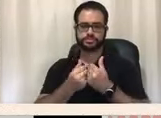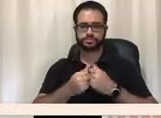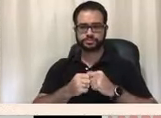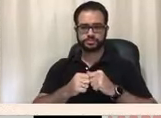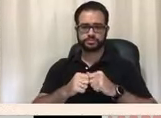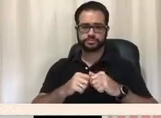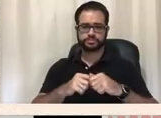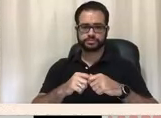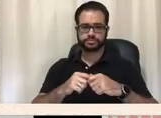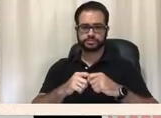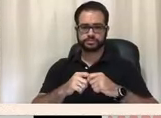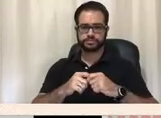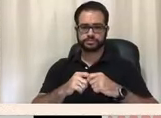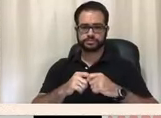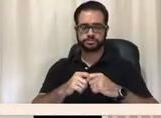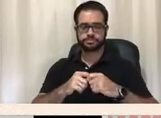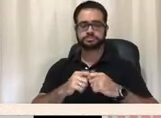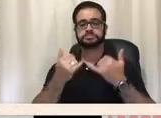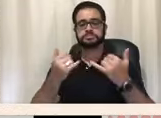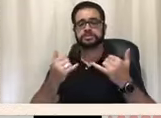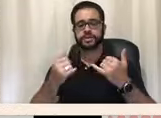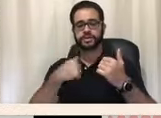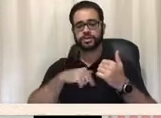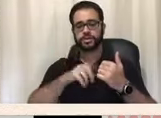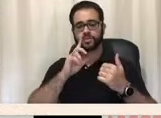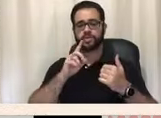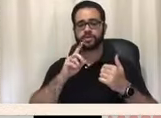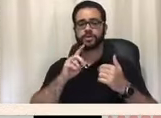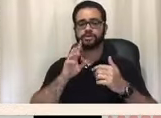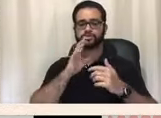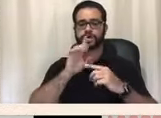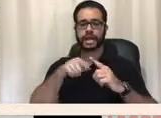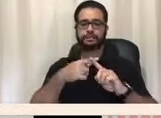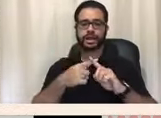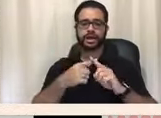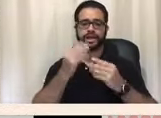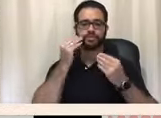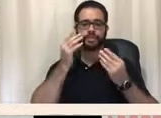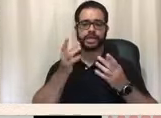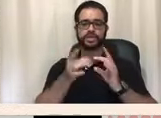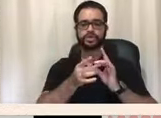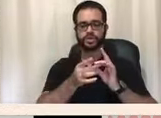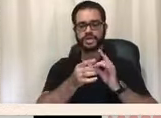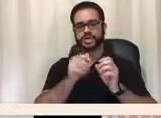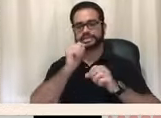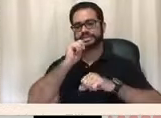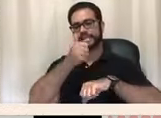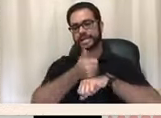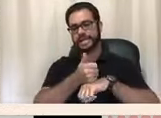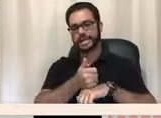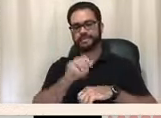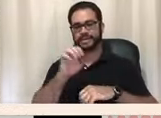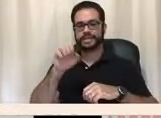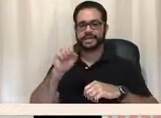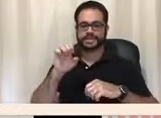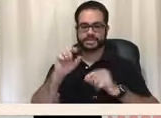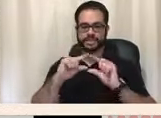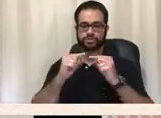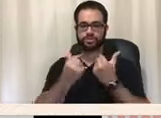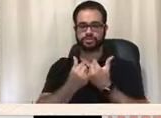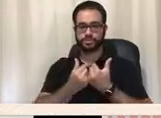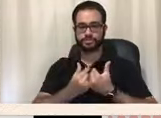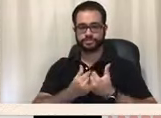Okay, so now we're going to get down into the information on creating an advisory group.